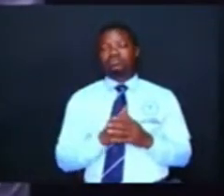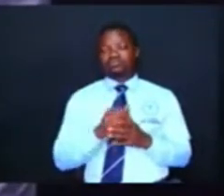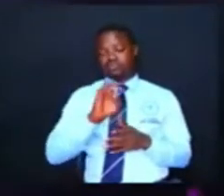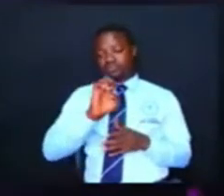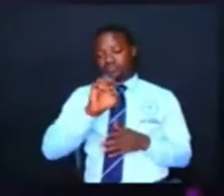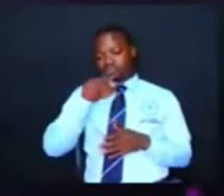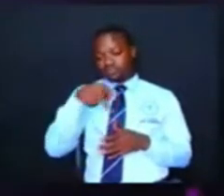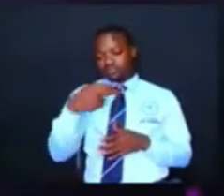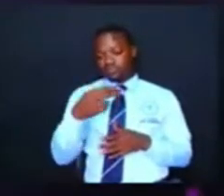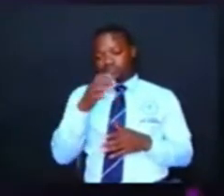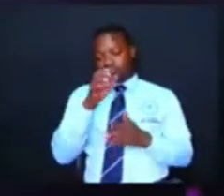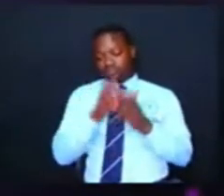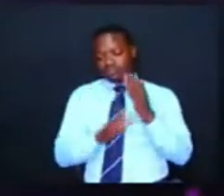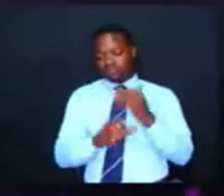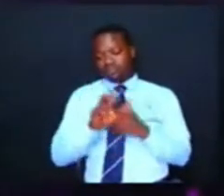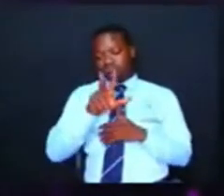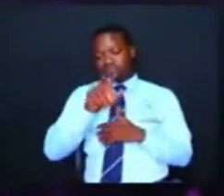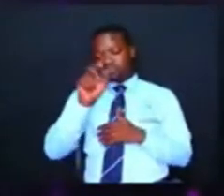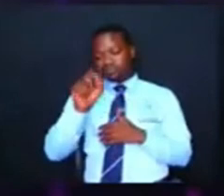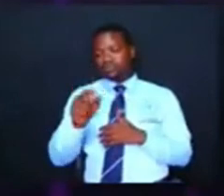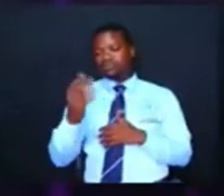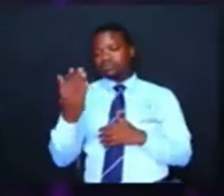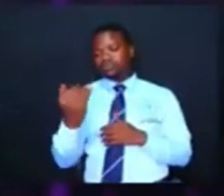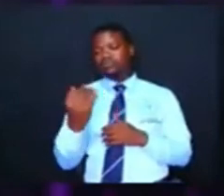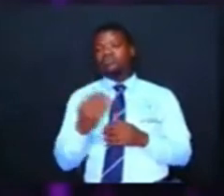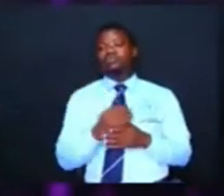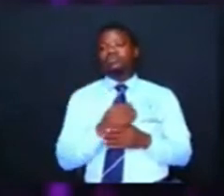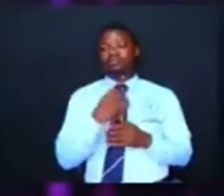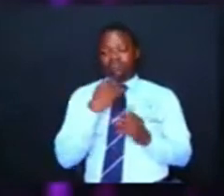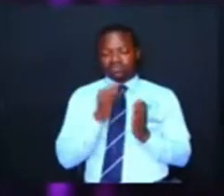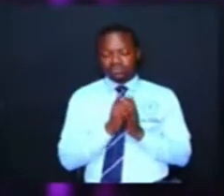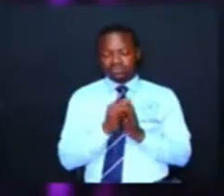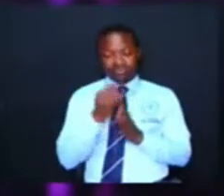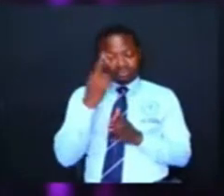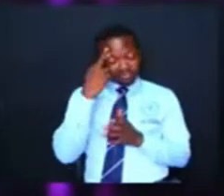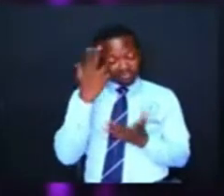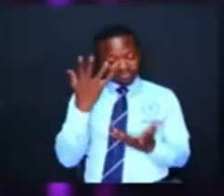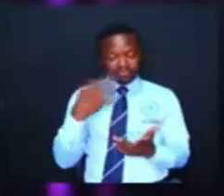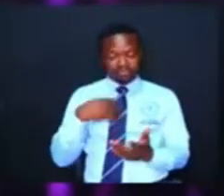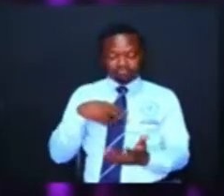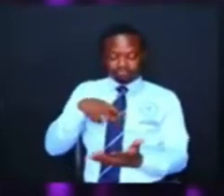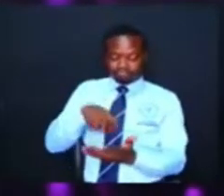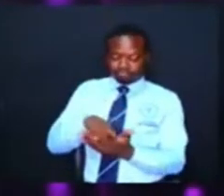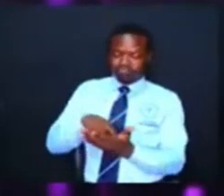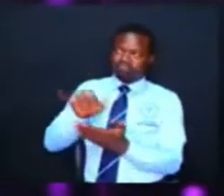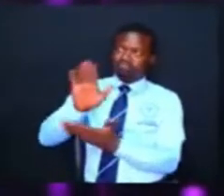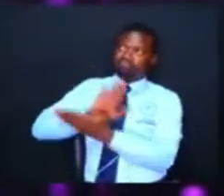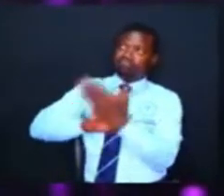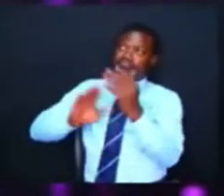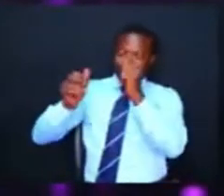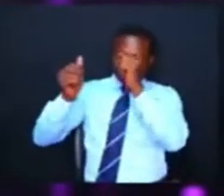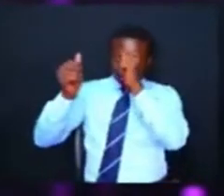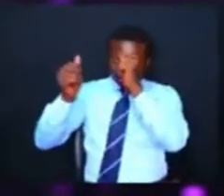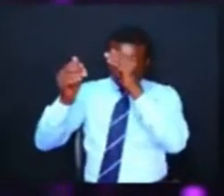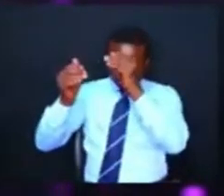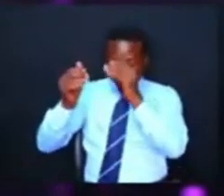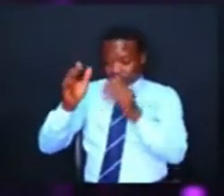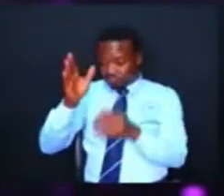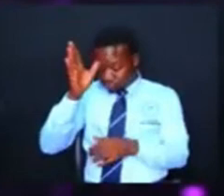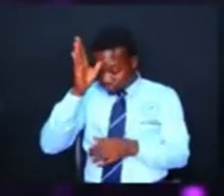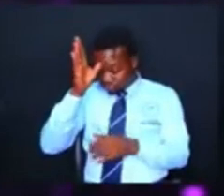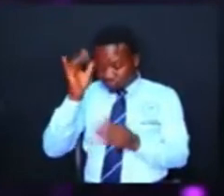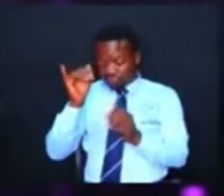3:14. For this reason I knew before the Father, from whom every family in heaven and on